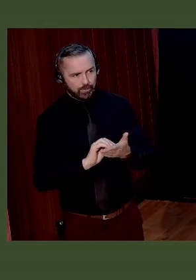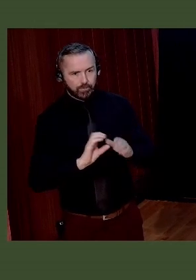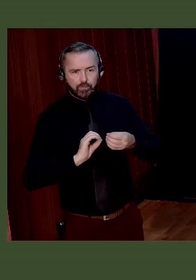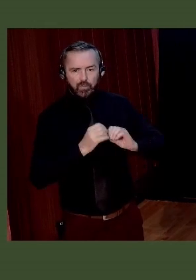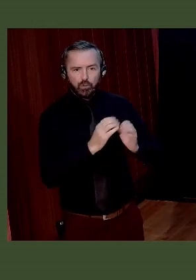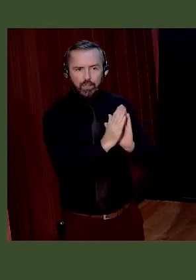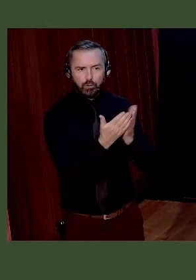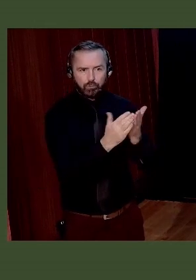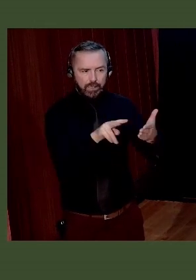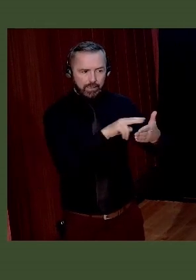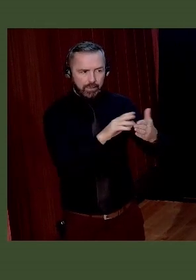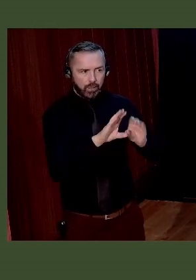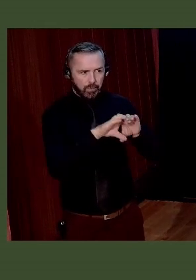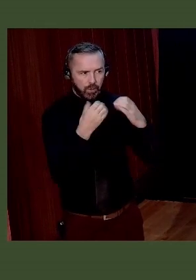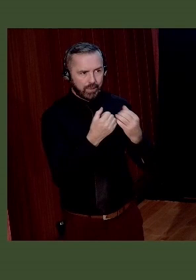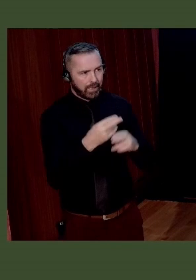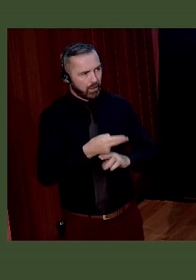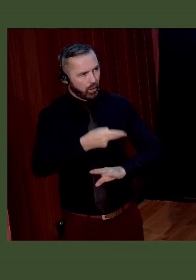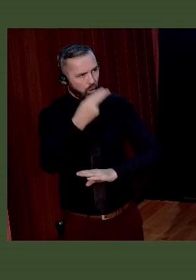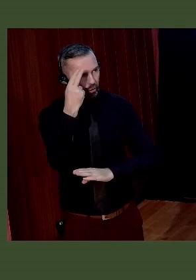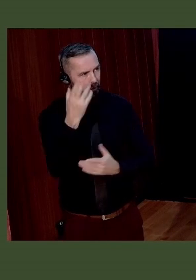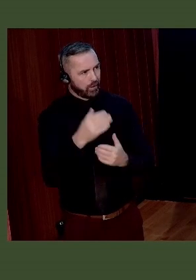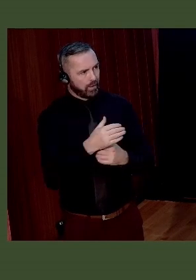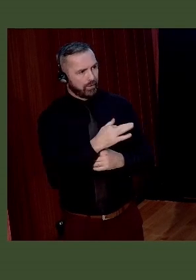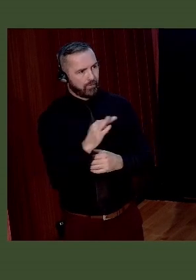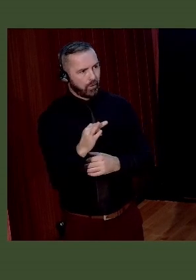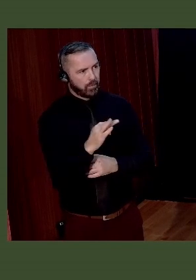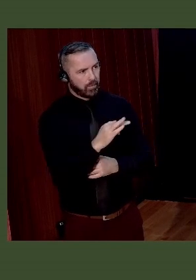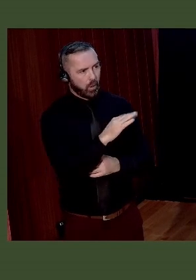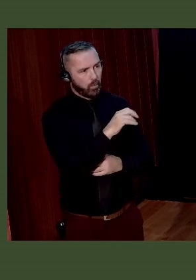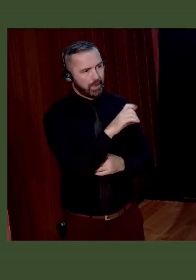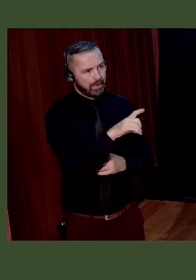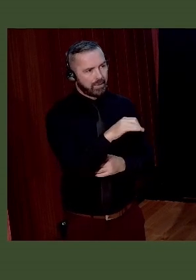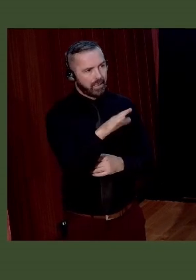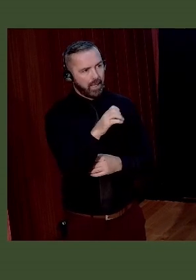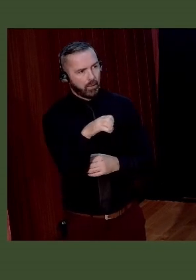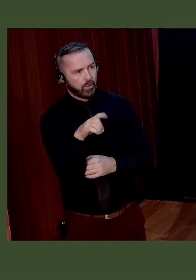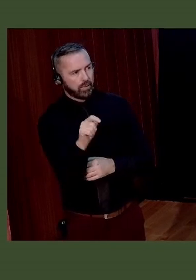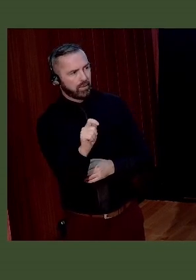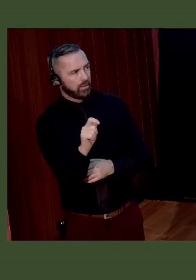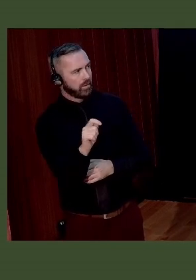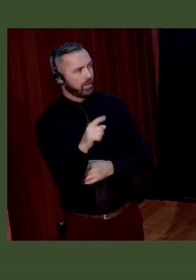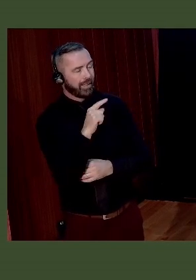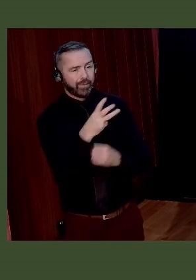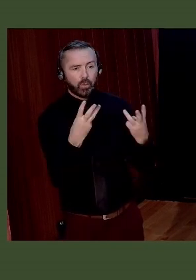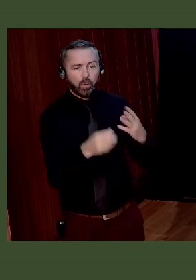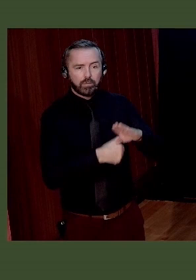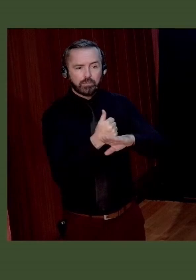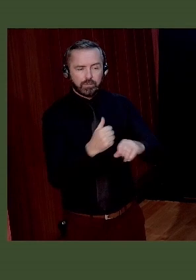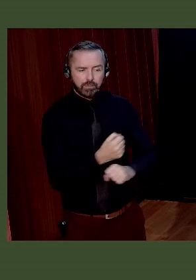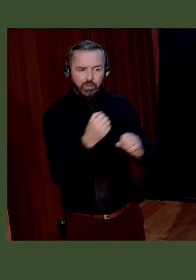community in the province of Ulster, from Round the Fetishte to Omead in County Louth. Cultus Ulla wanted to create a strong link